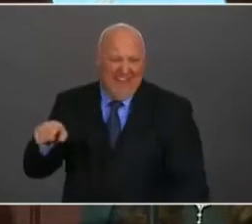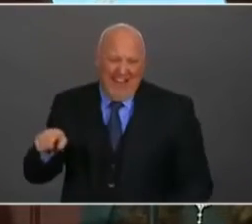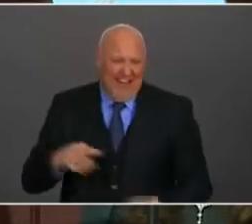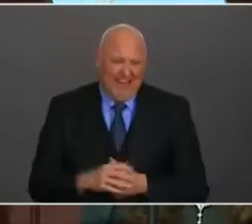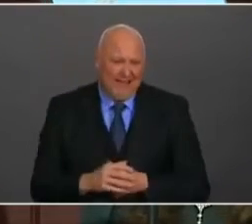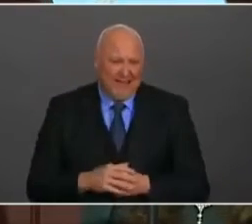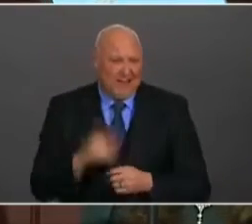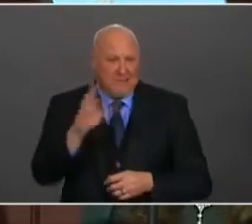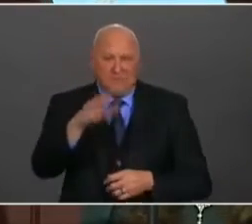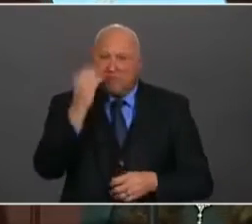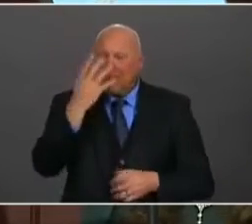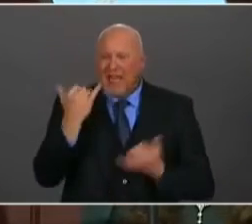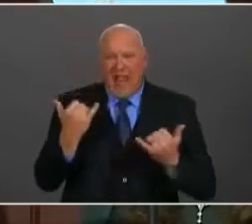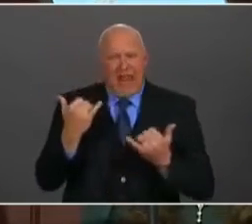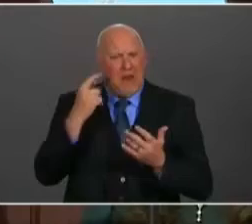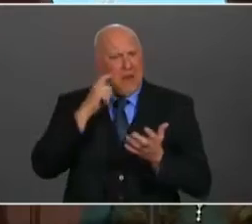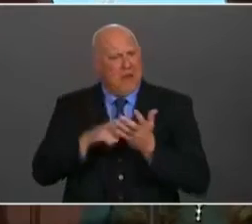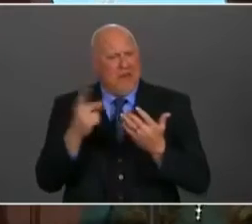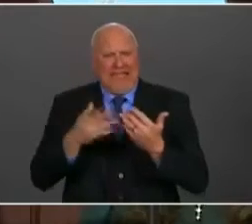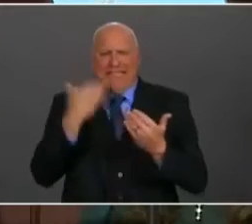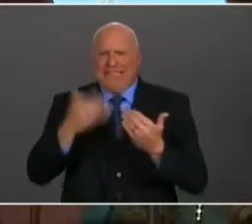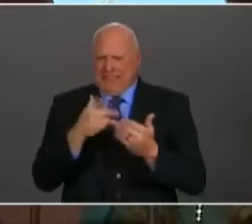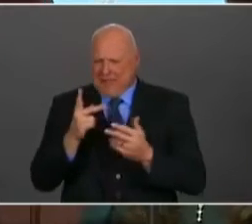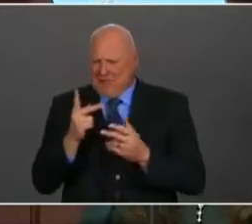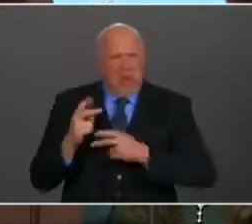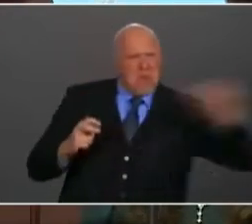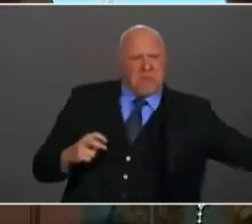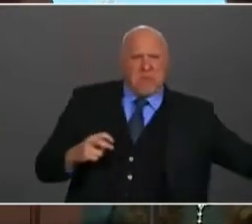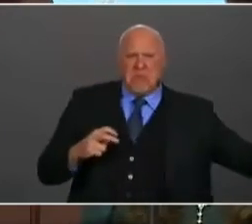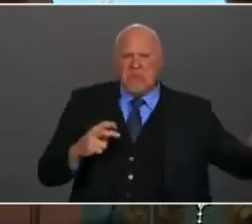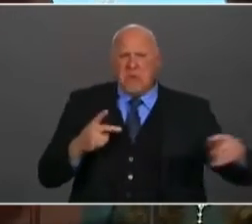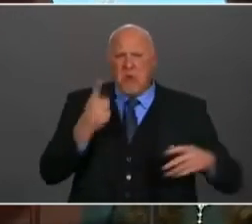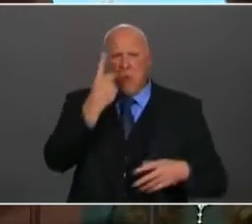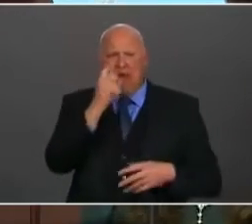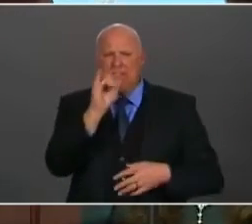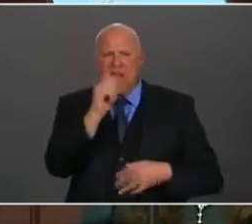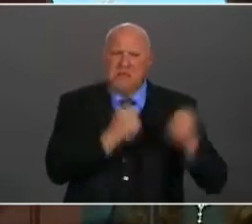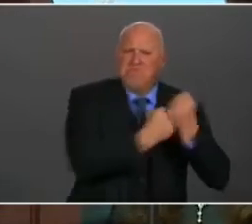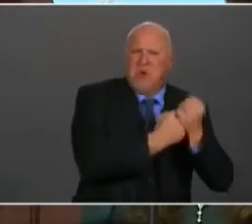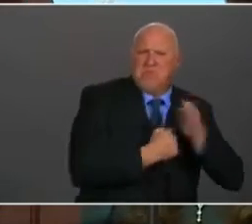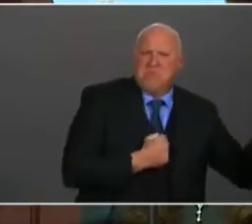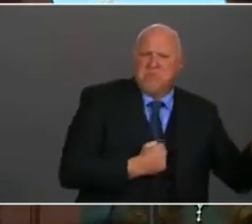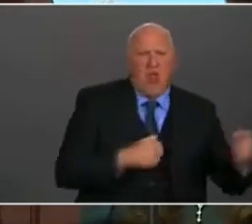toxic and destructive. It used to be said that all politics is local.